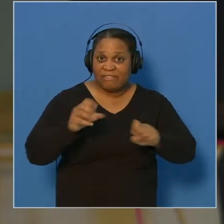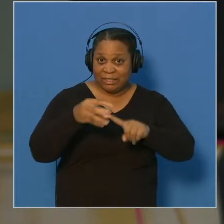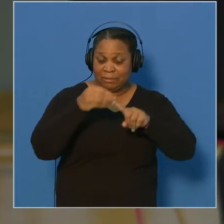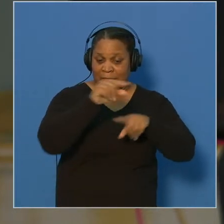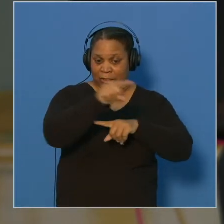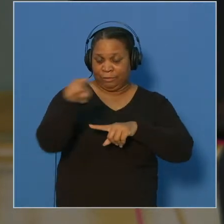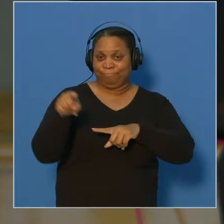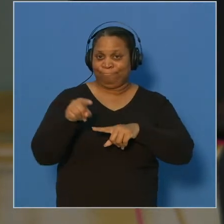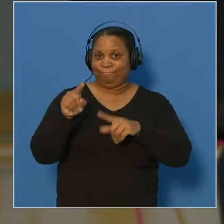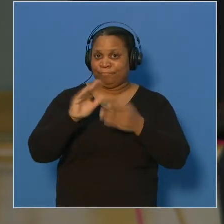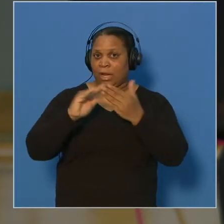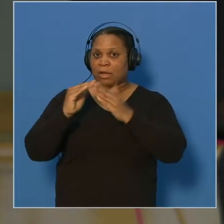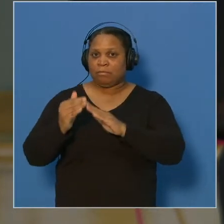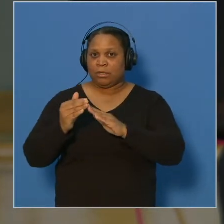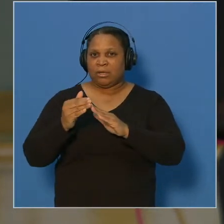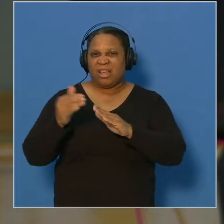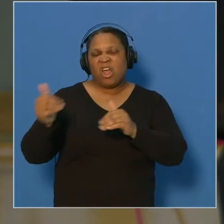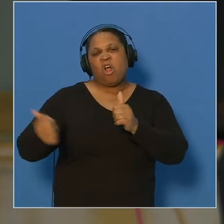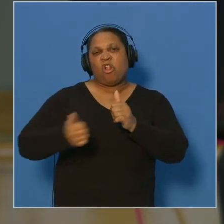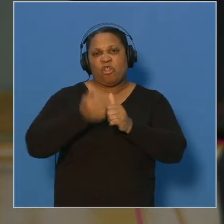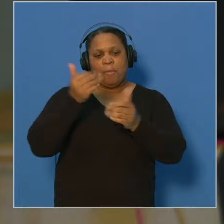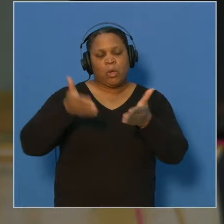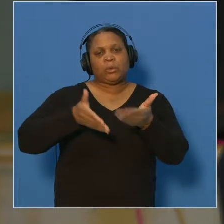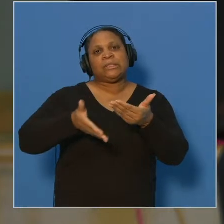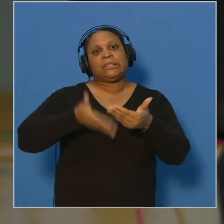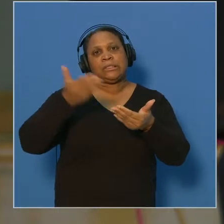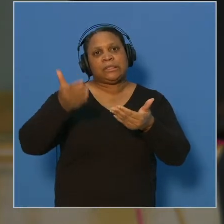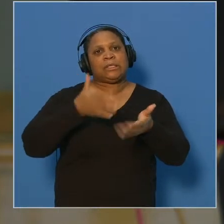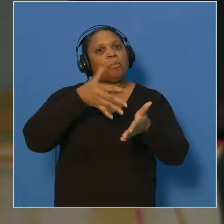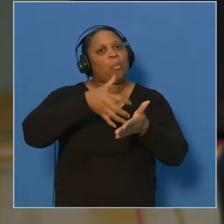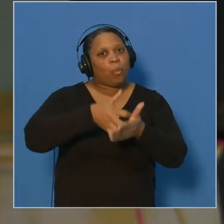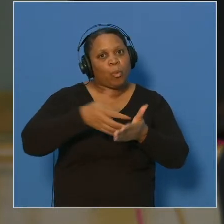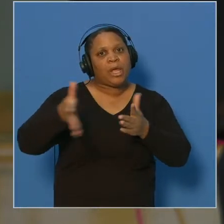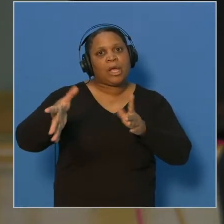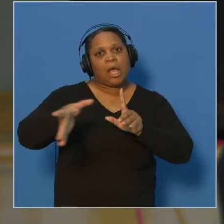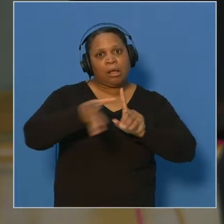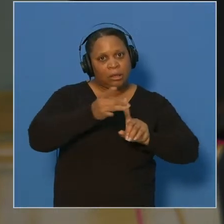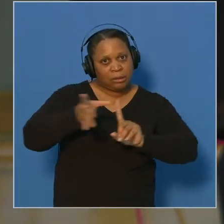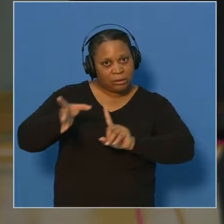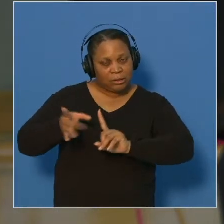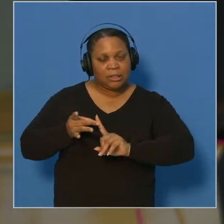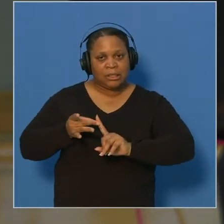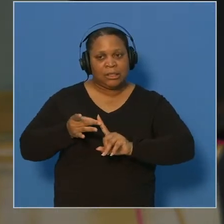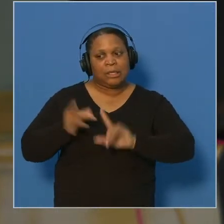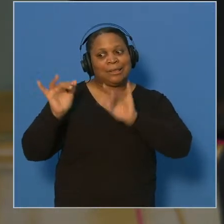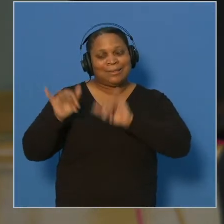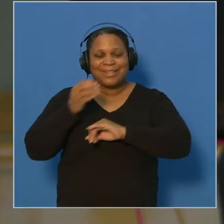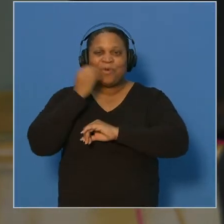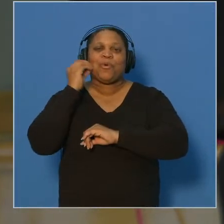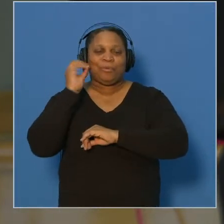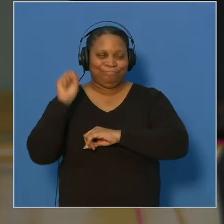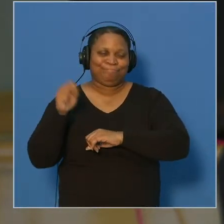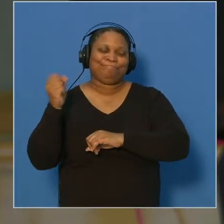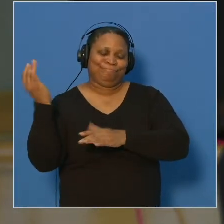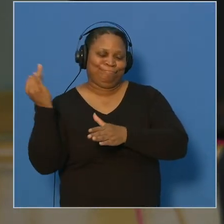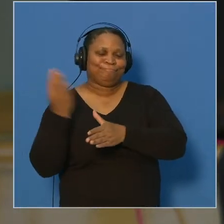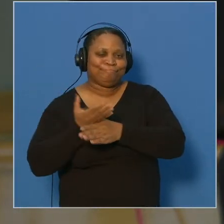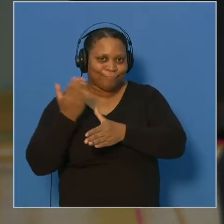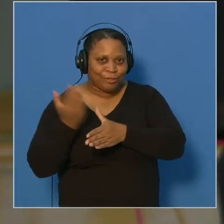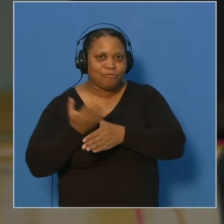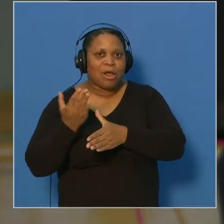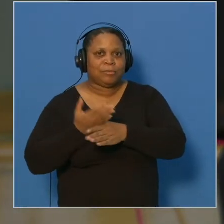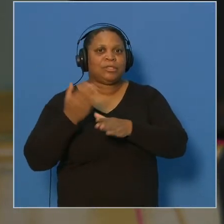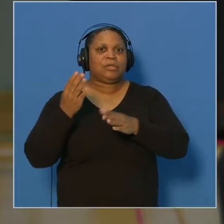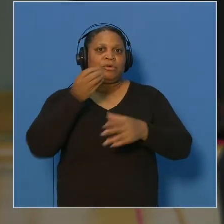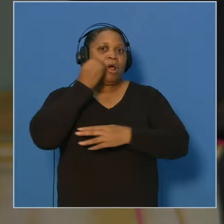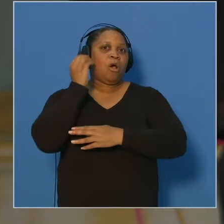our community who are the most vulnerable. Staying in our homes is indeed an interruption to our lifestyles, but more importantly, it